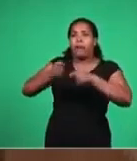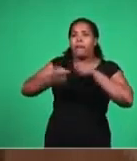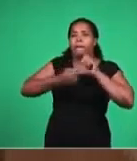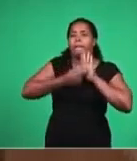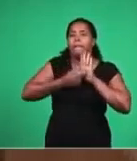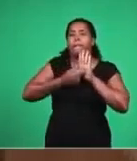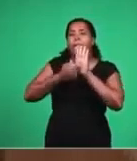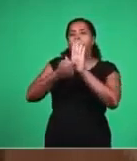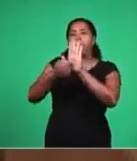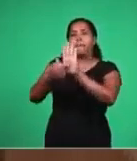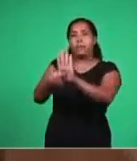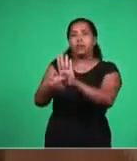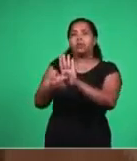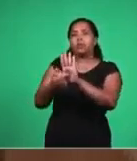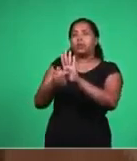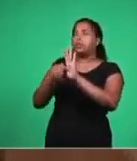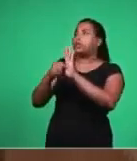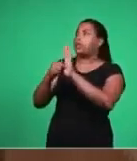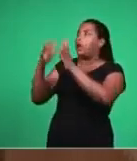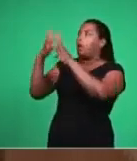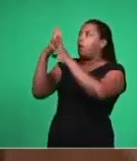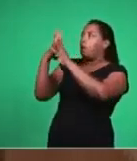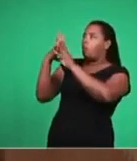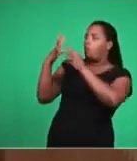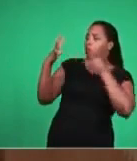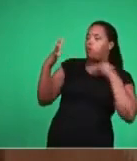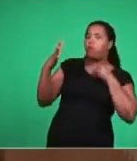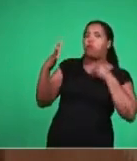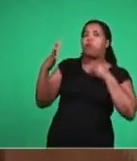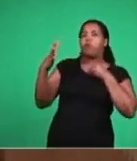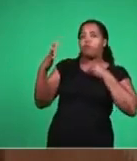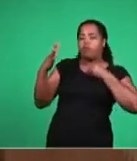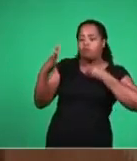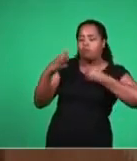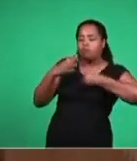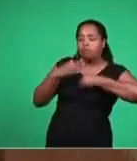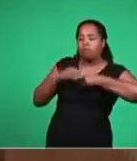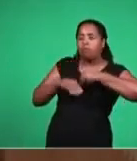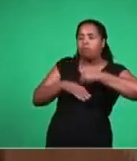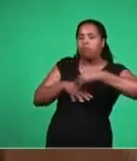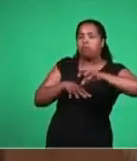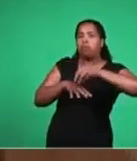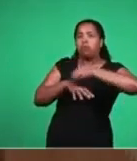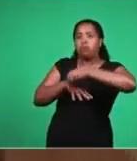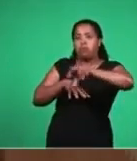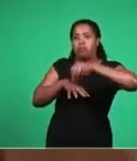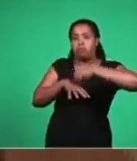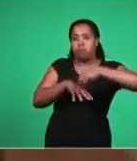talk about and repeats what the Holy Spirit.